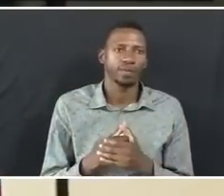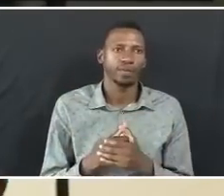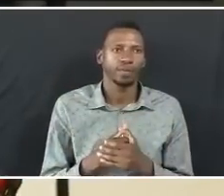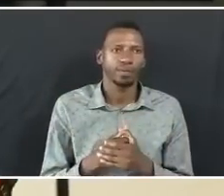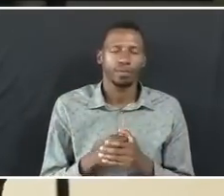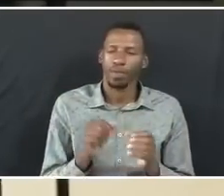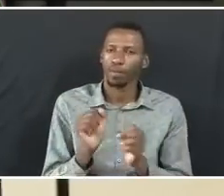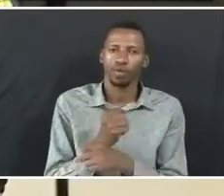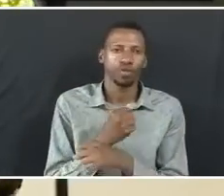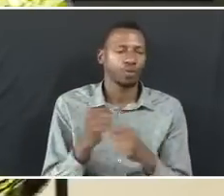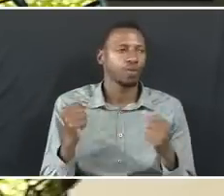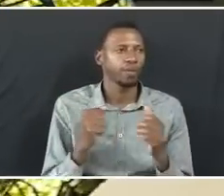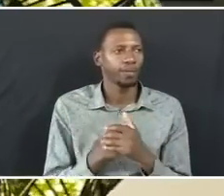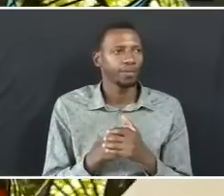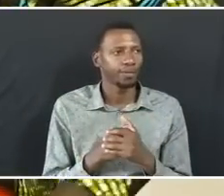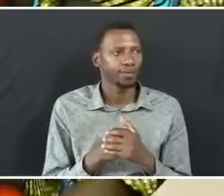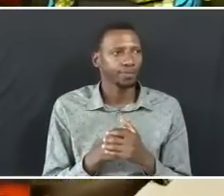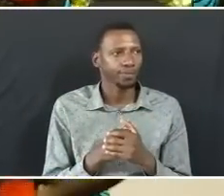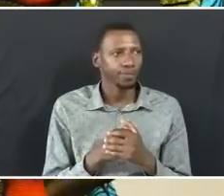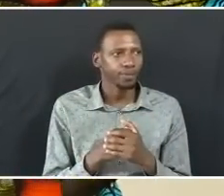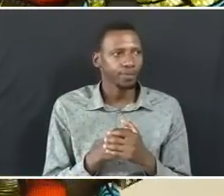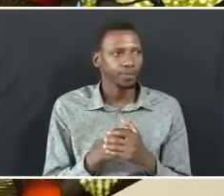not possible.